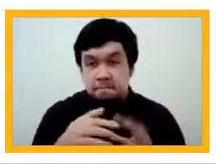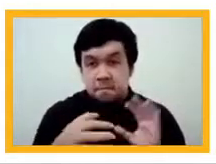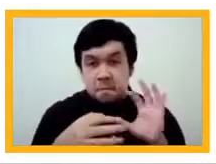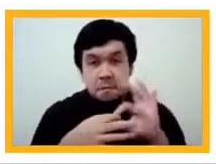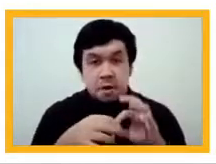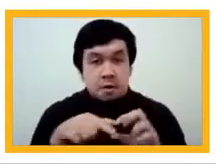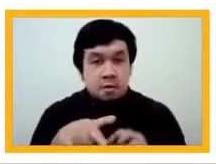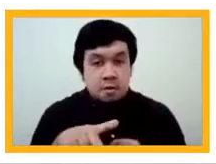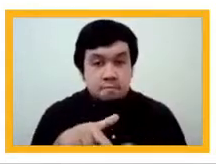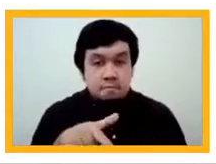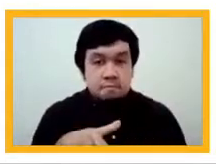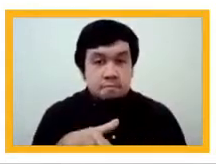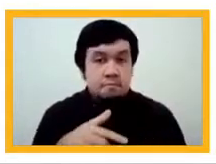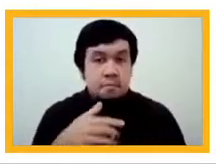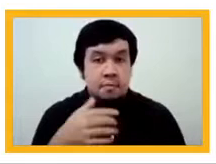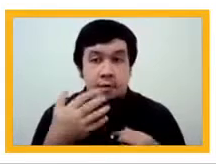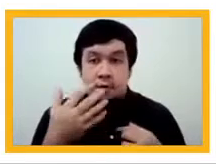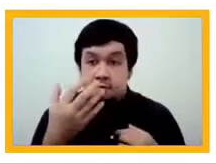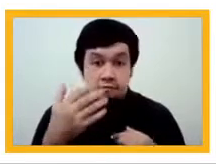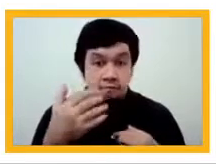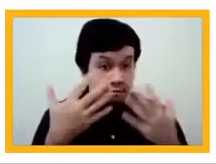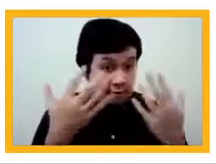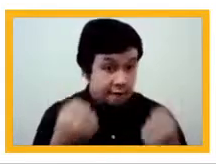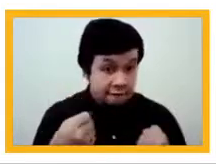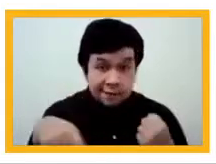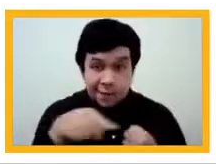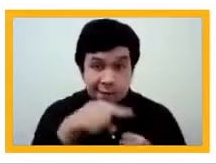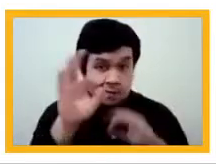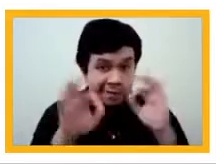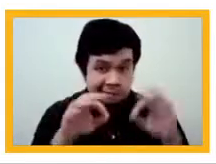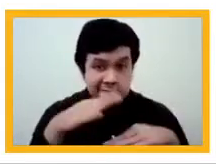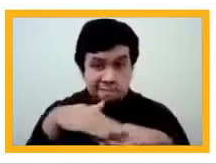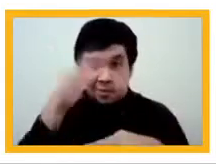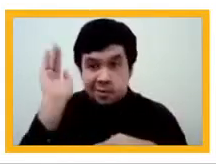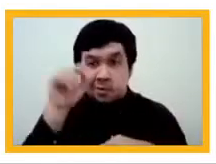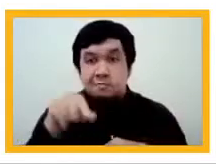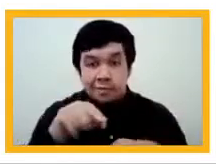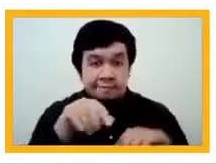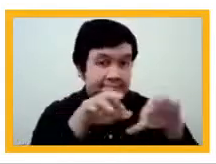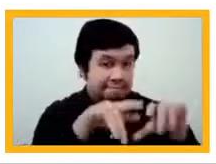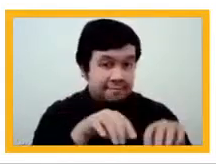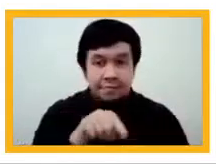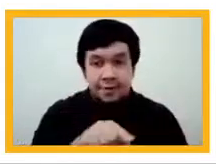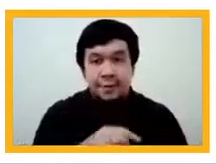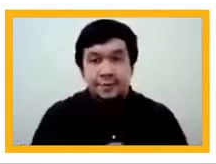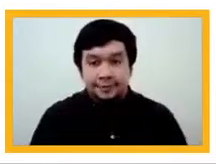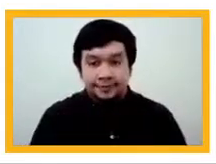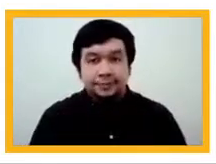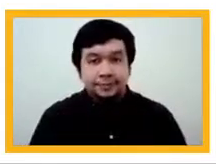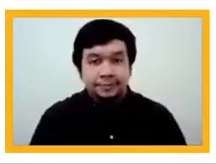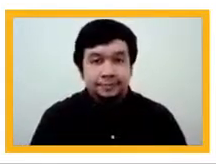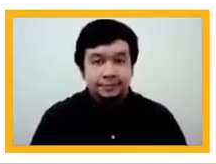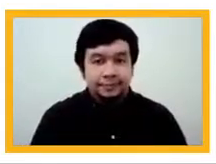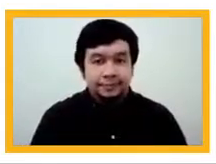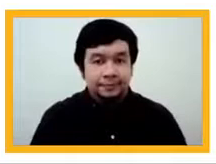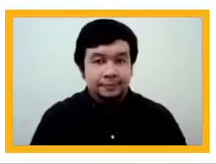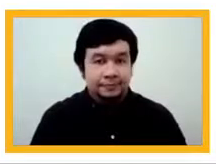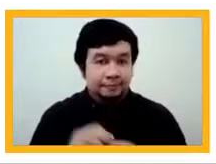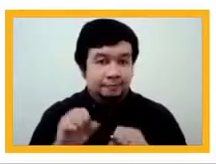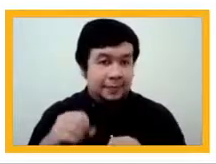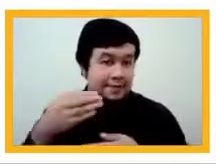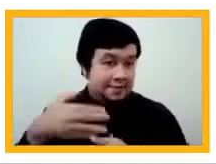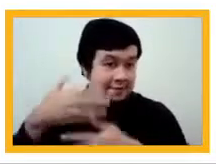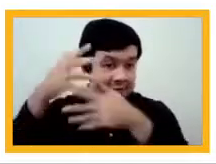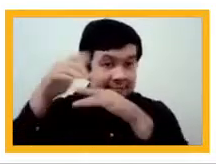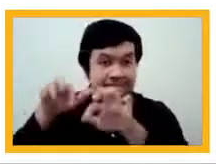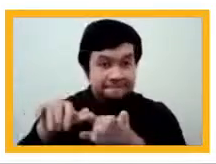specific questions for Pazave, then please drop them there. We'll come back to them later. So thank you. So we